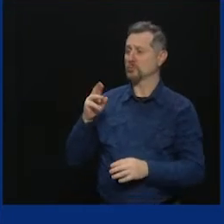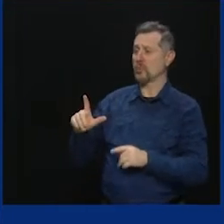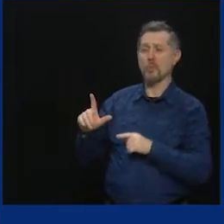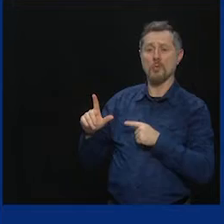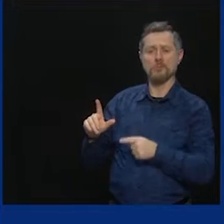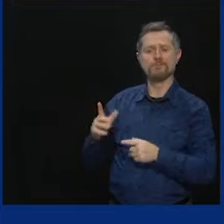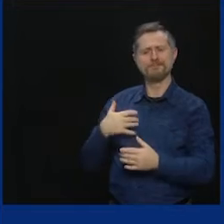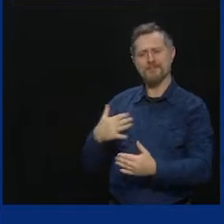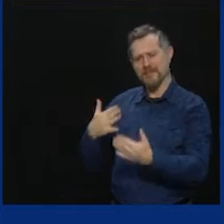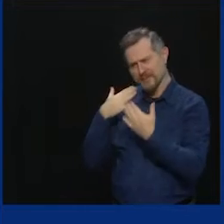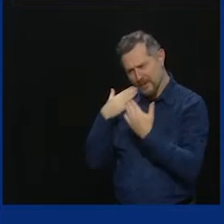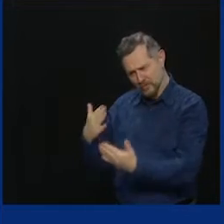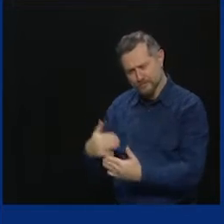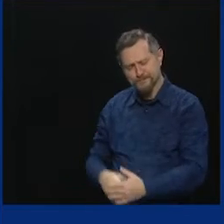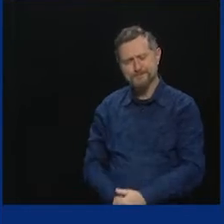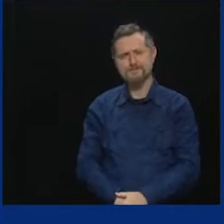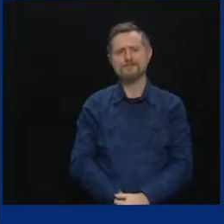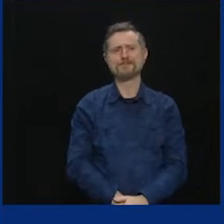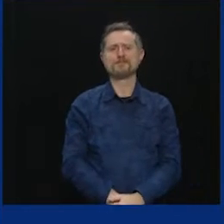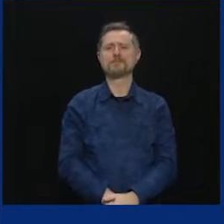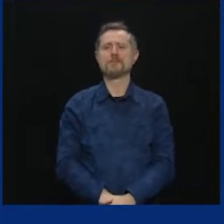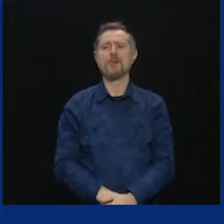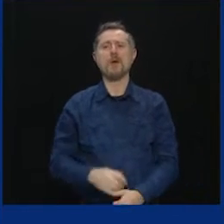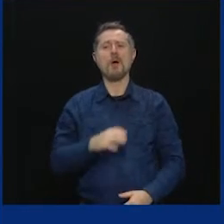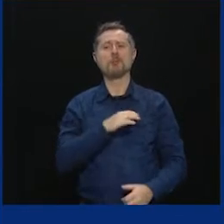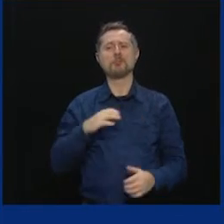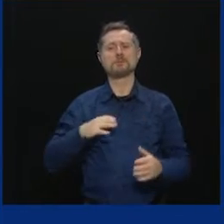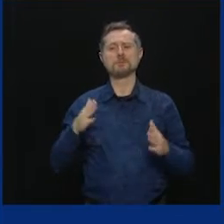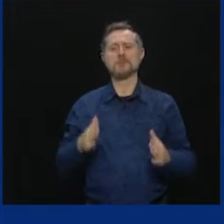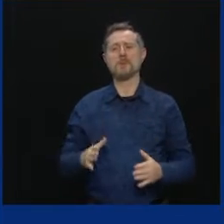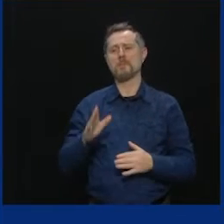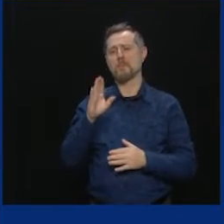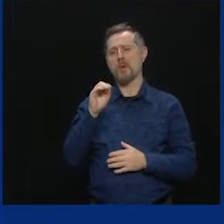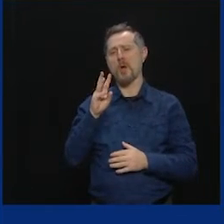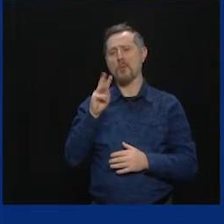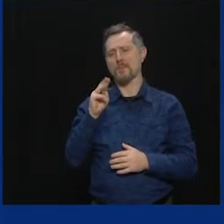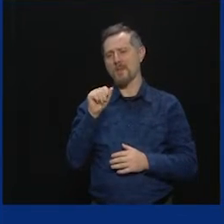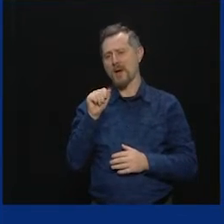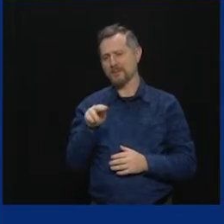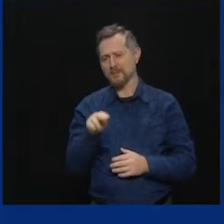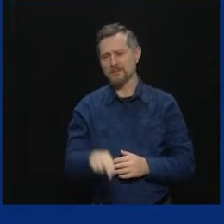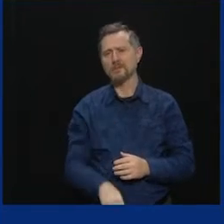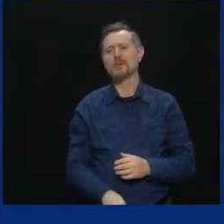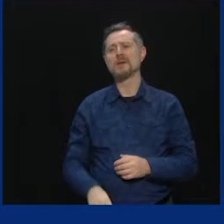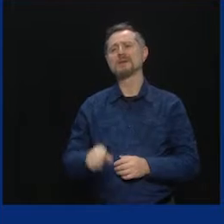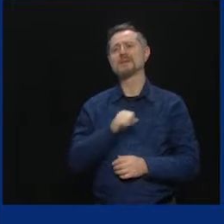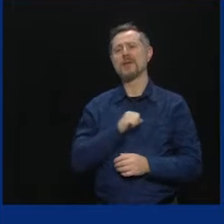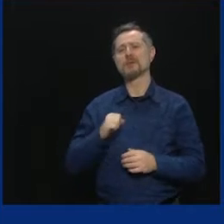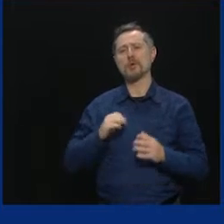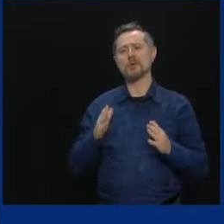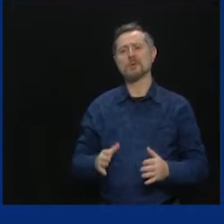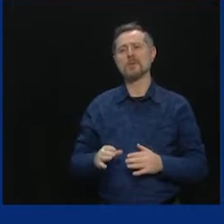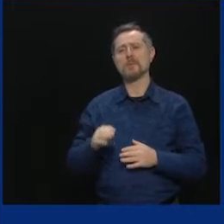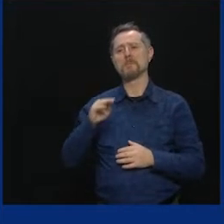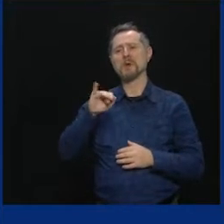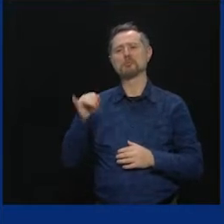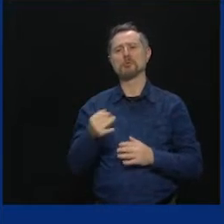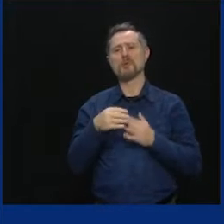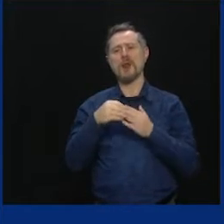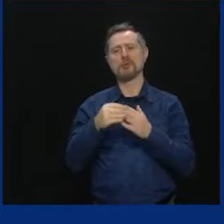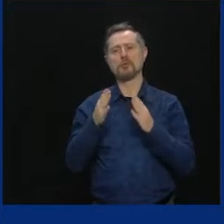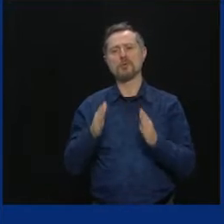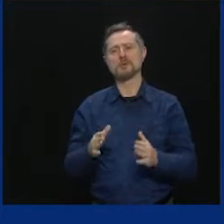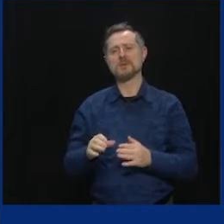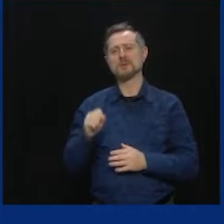for being here. Congressman Bowman, Senate Majority Leader Andrea Stewart-Cousins,